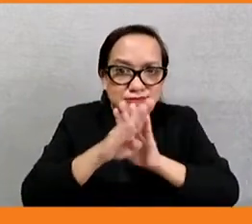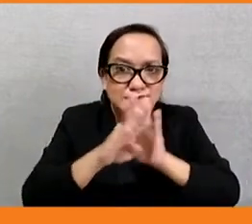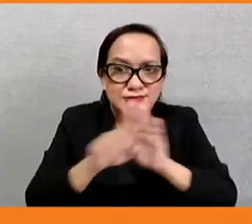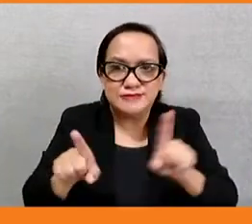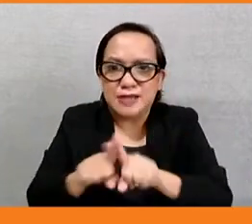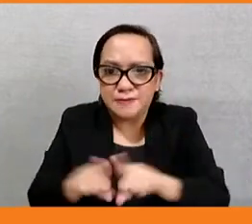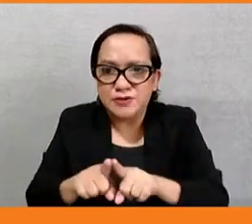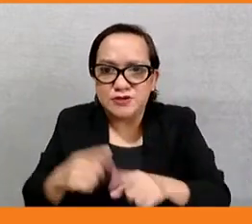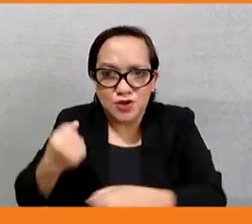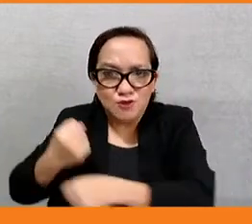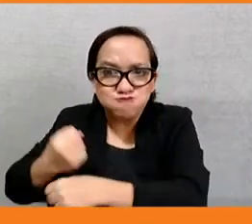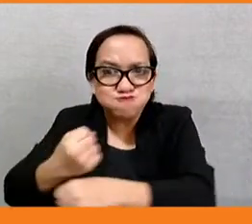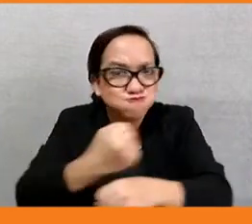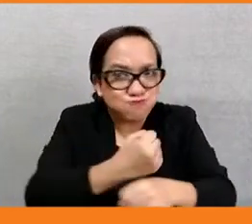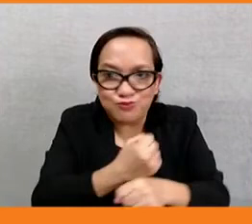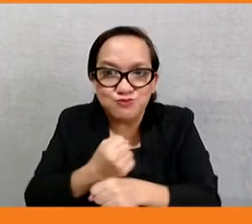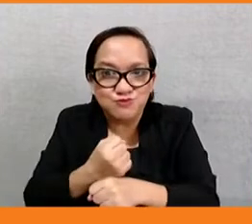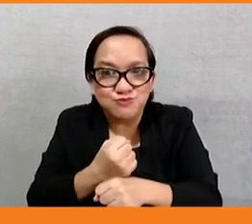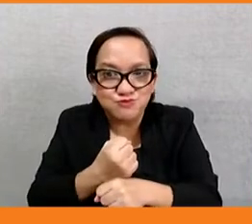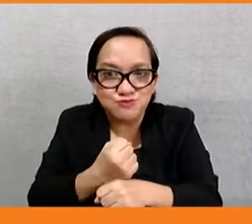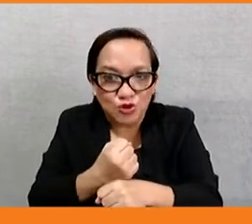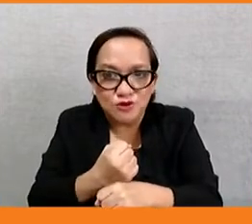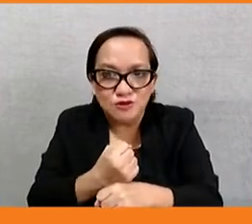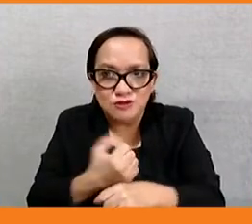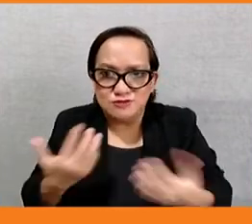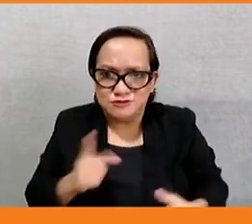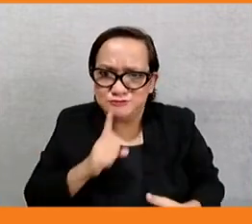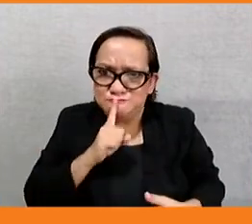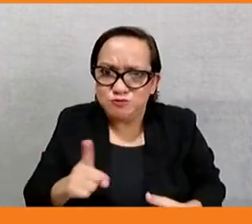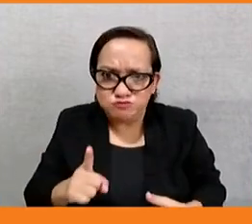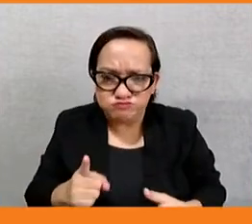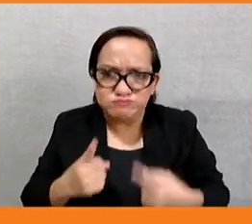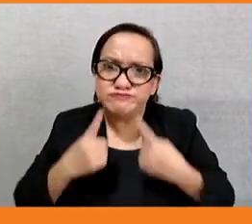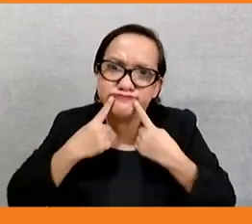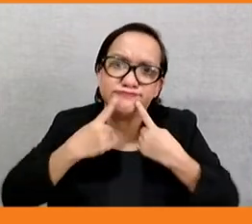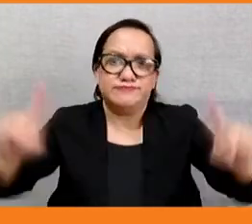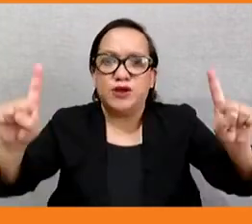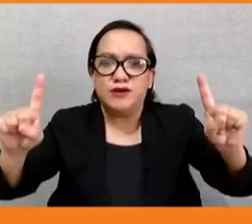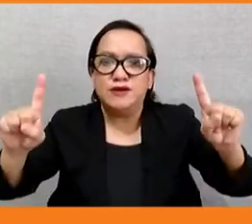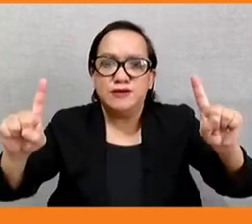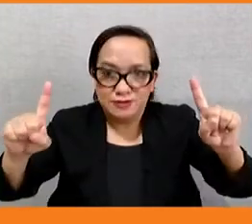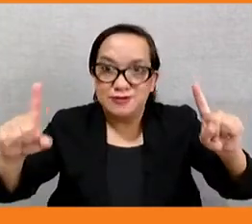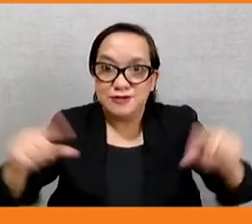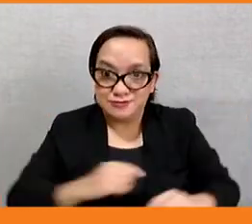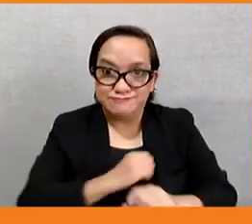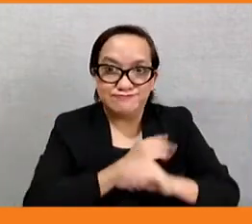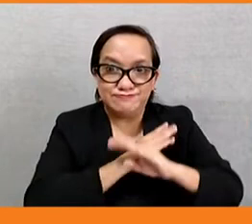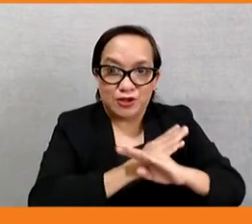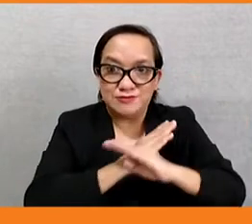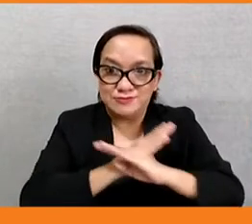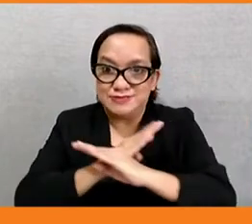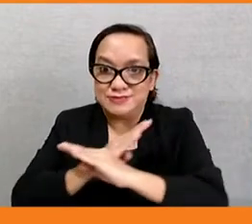jobs, strengthening social protection systems, and transforming skills and education